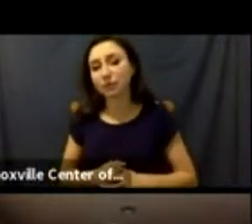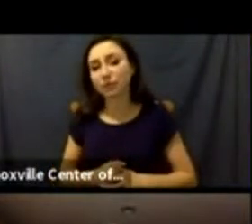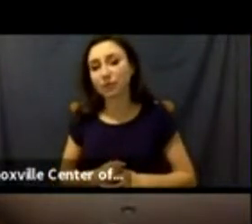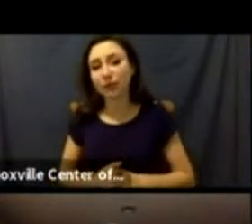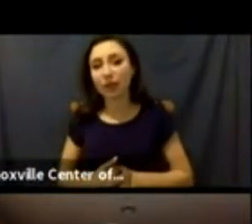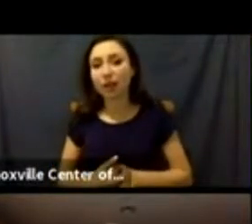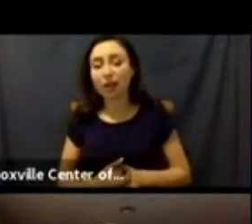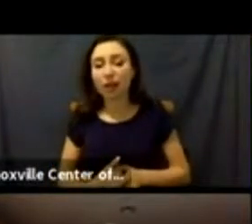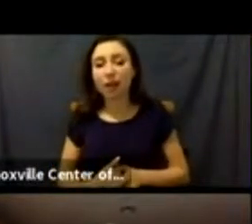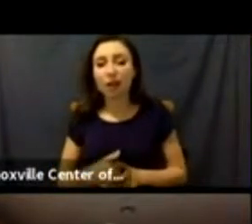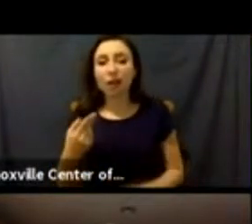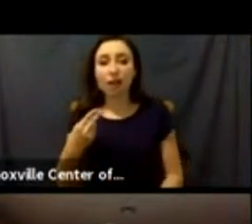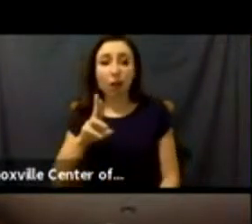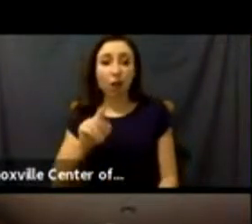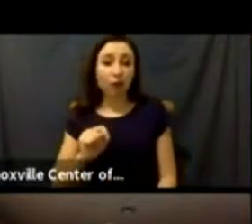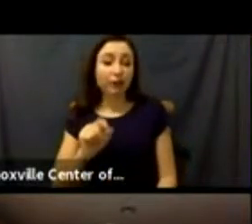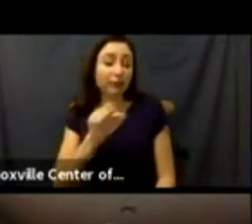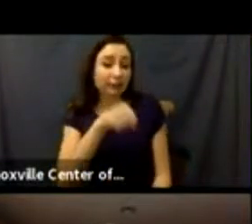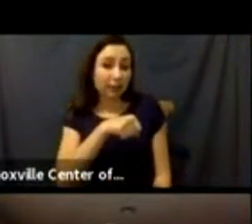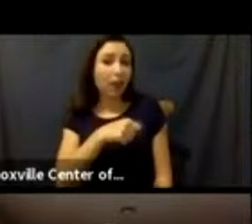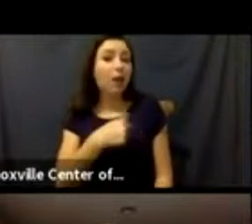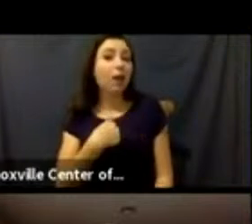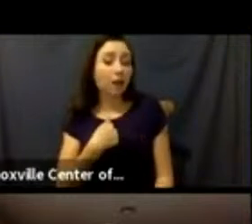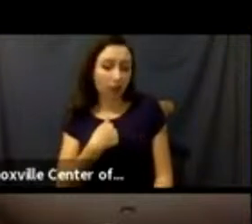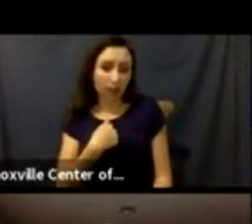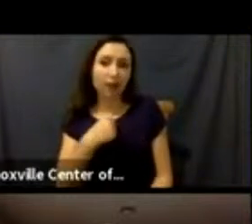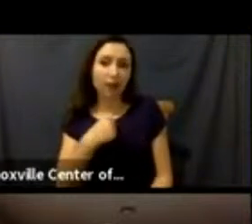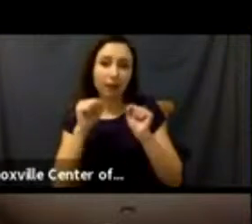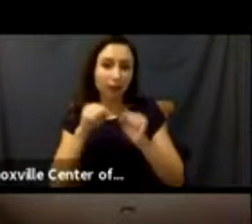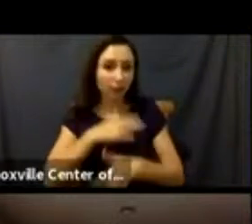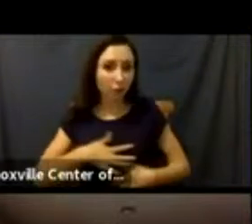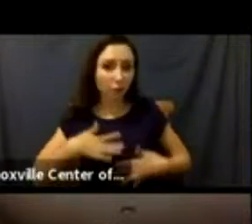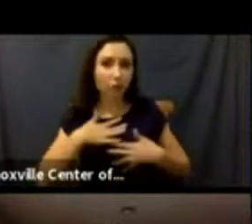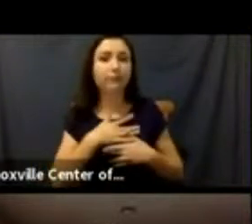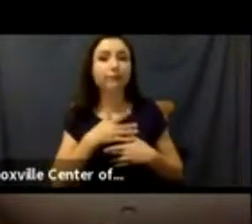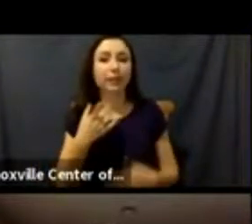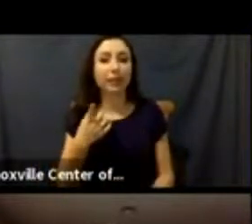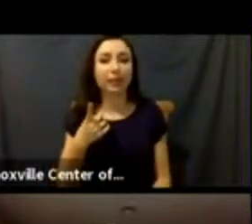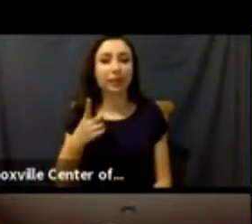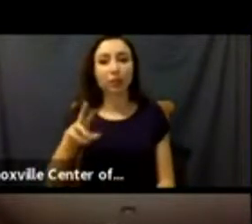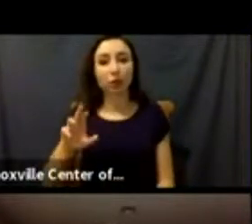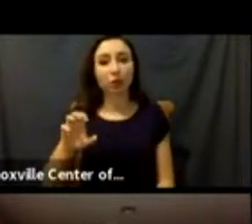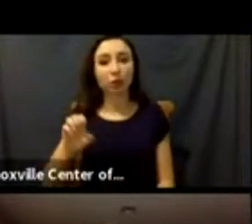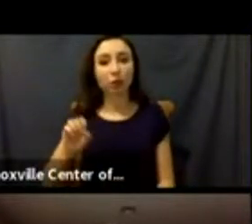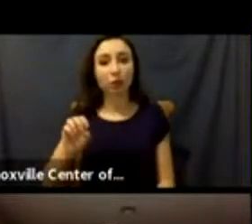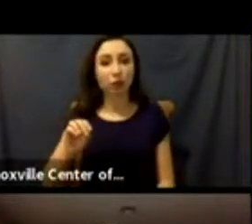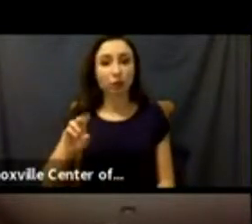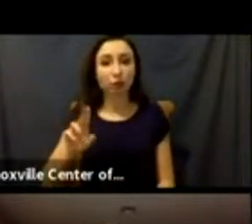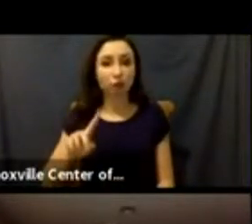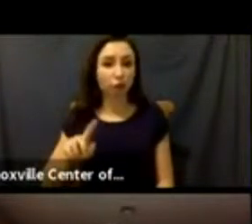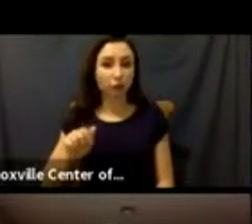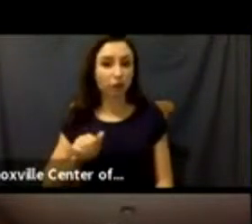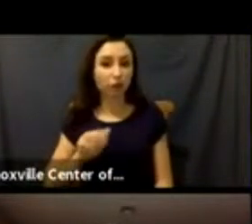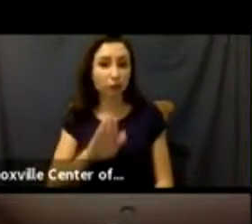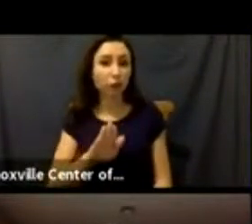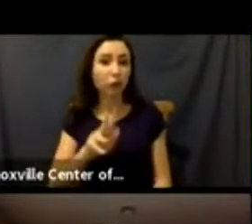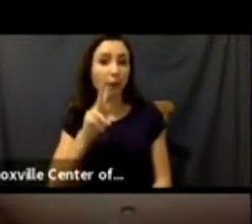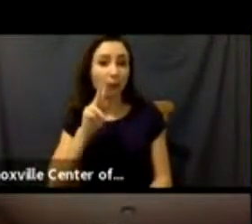I would like to say I can appreciate what Dr. Sousa, what her perspective is, and what